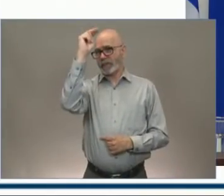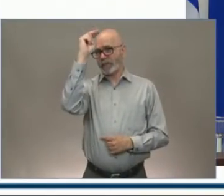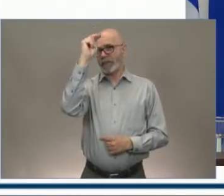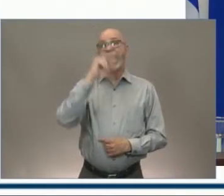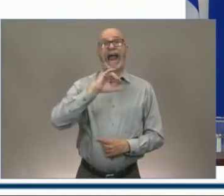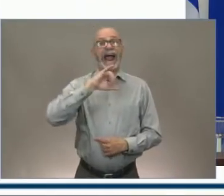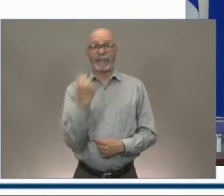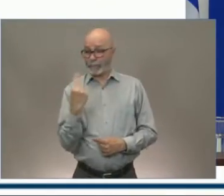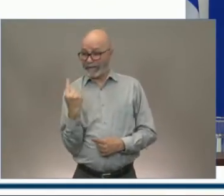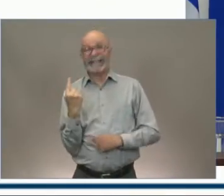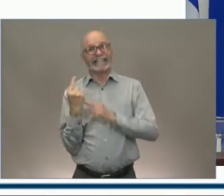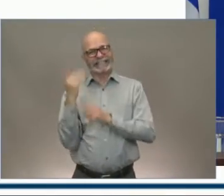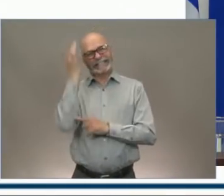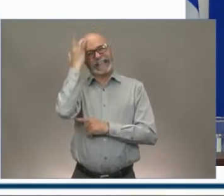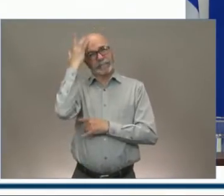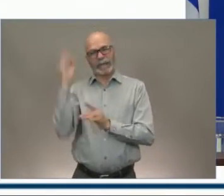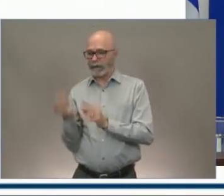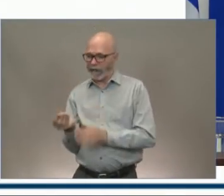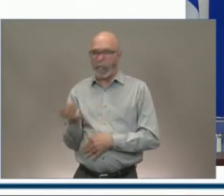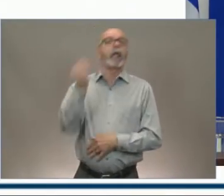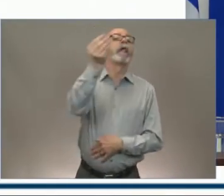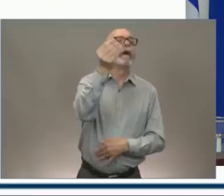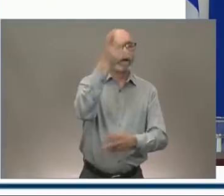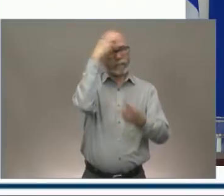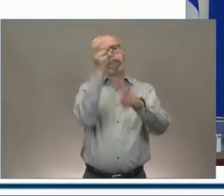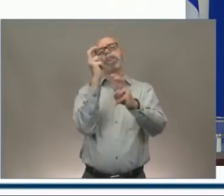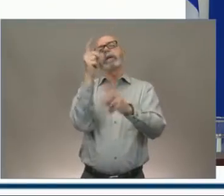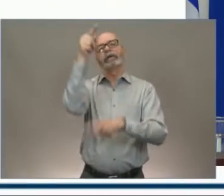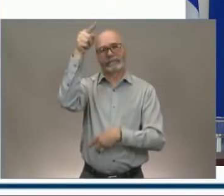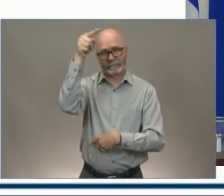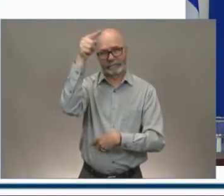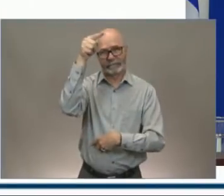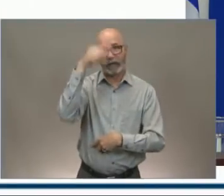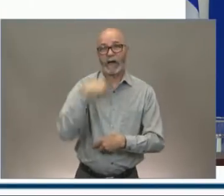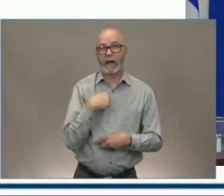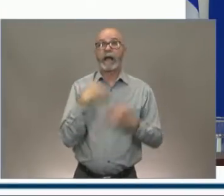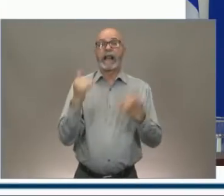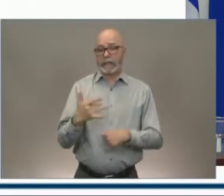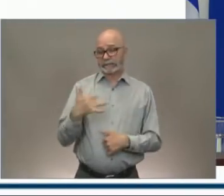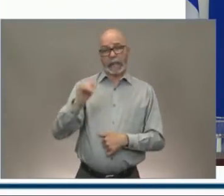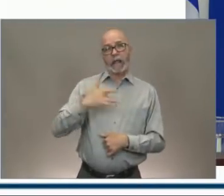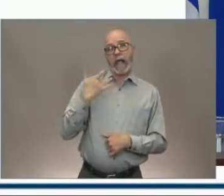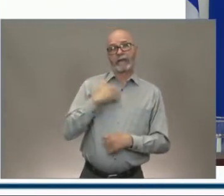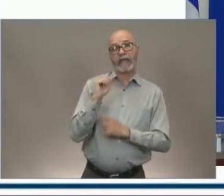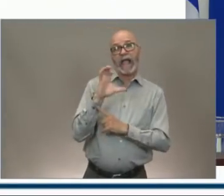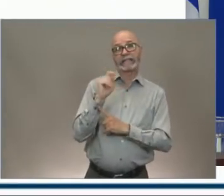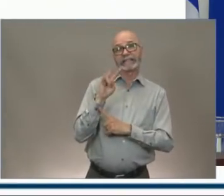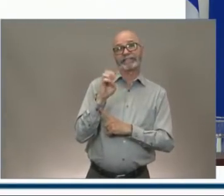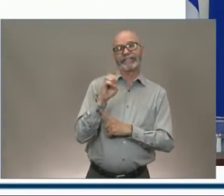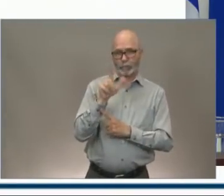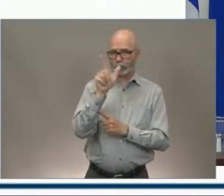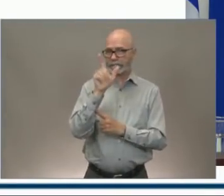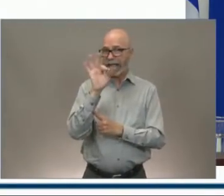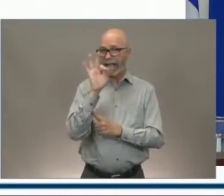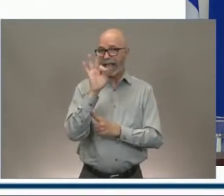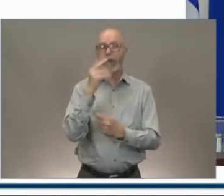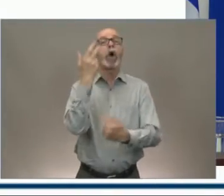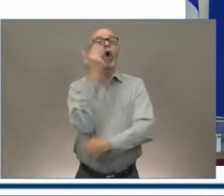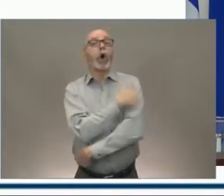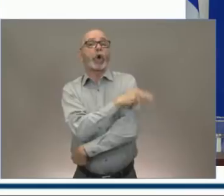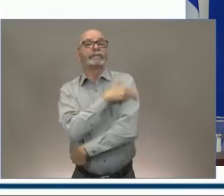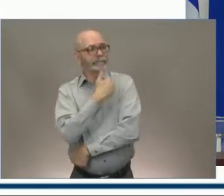previously reported case. We now have 29 active cases. 4 are in the hospital, 2 of whom are in the ICU.